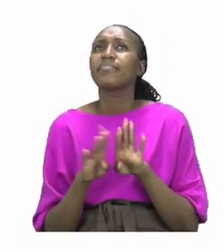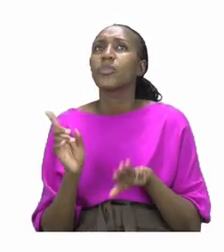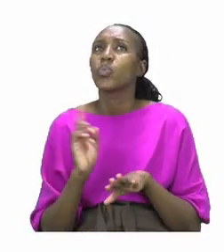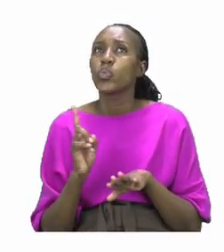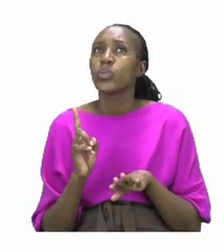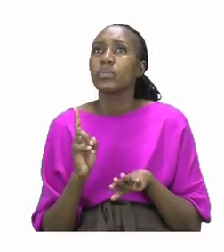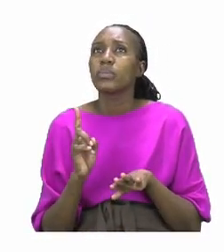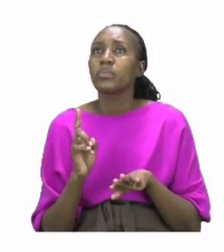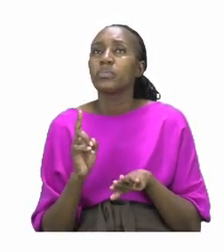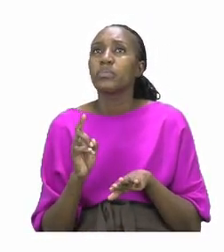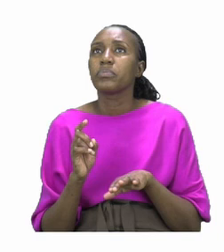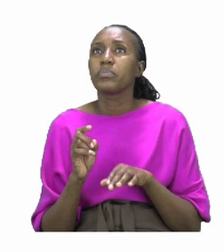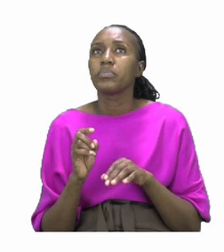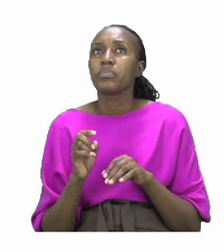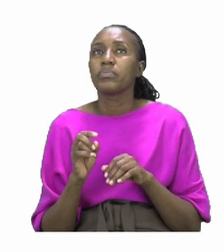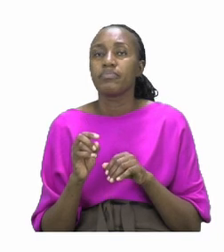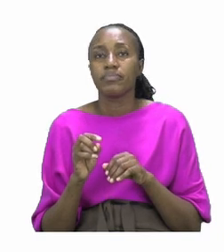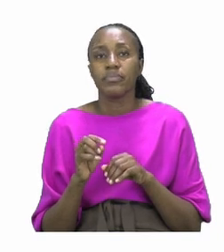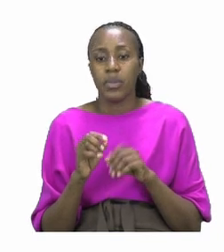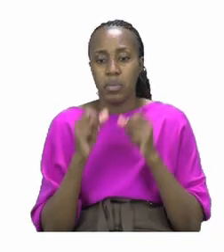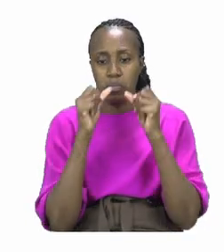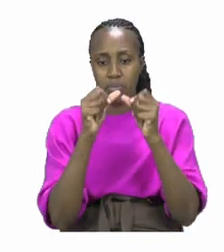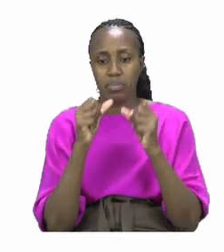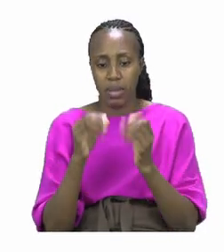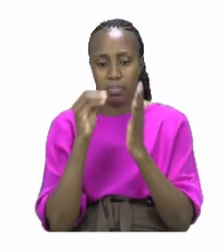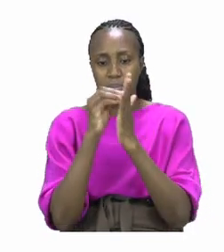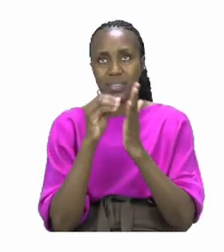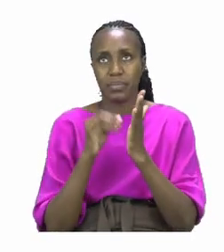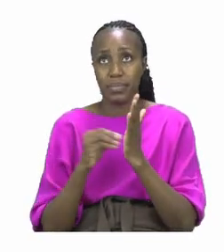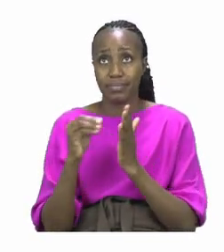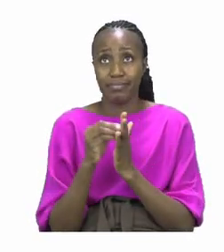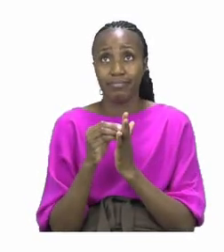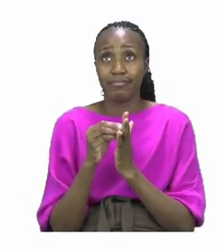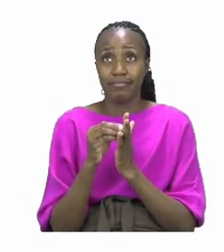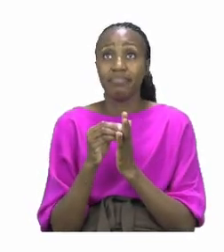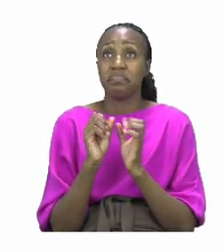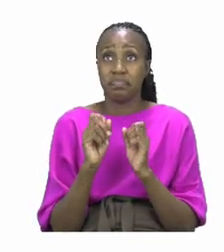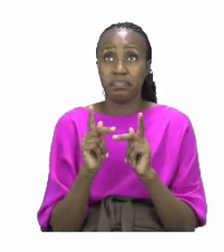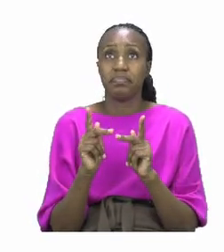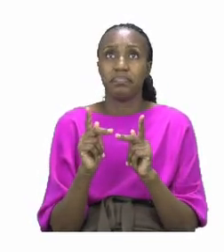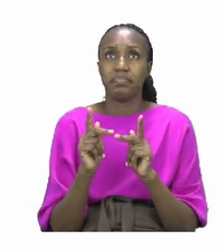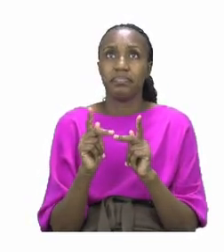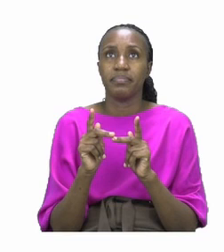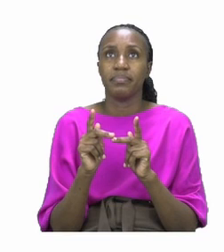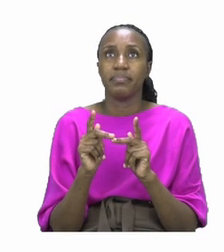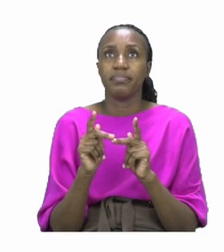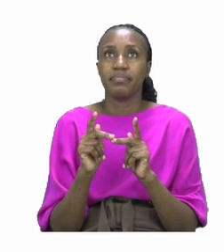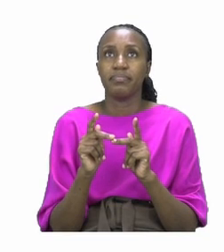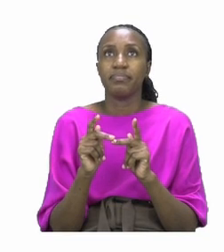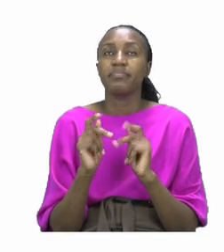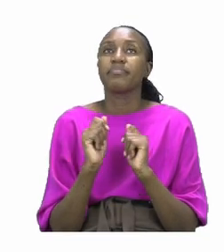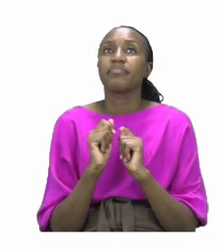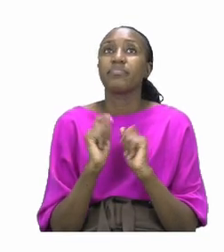doing what is called a collage. Now this is not our first time doing a collage, but this is actually our first